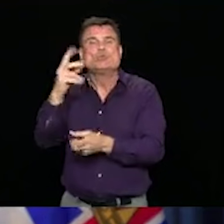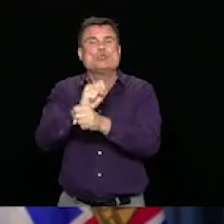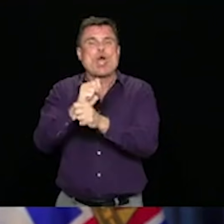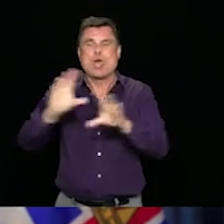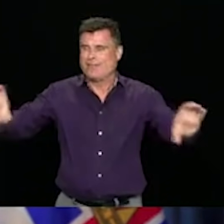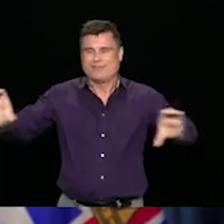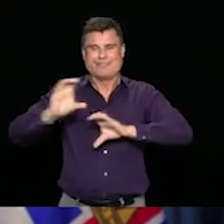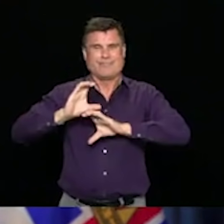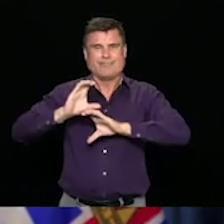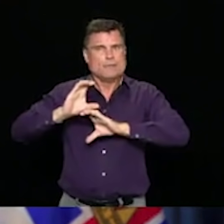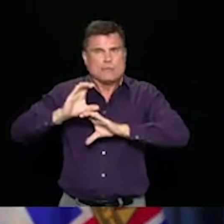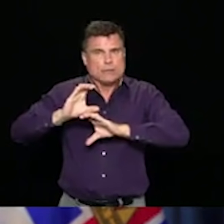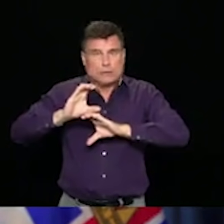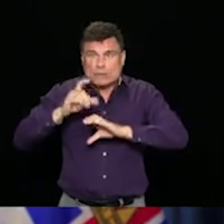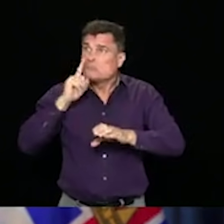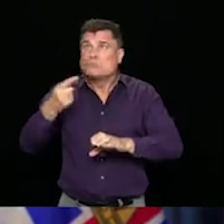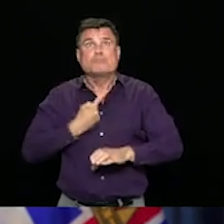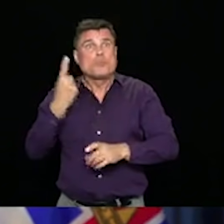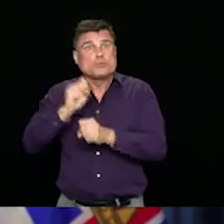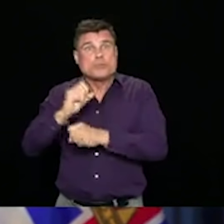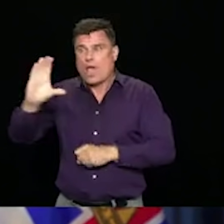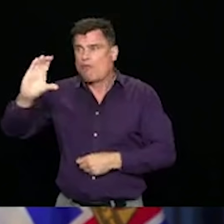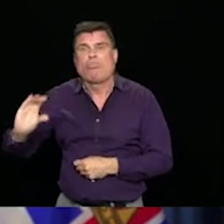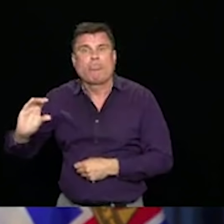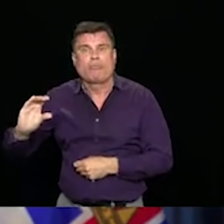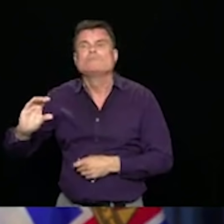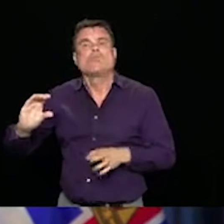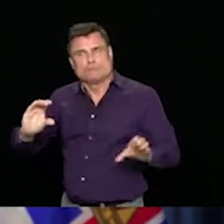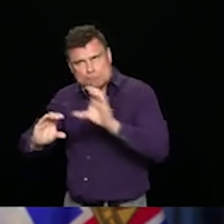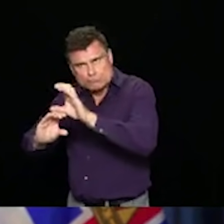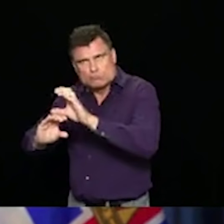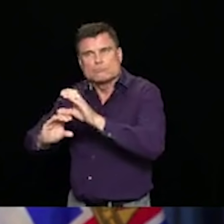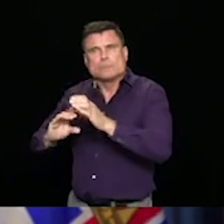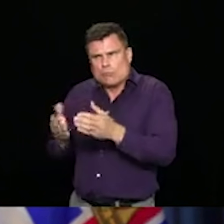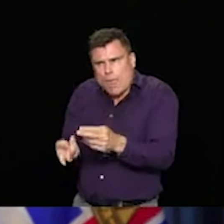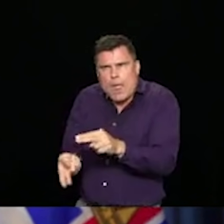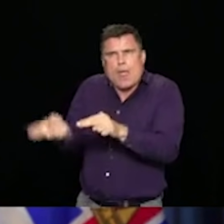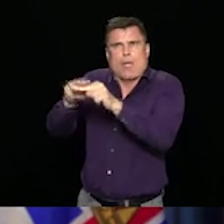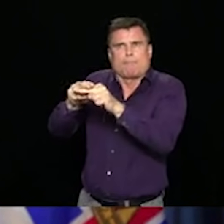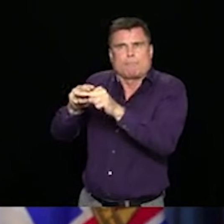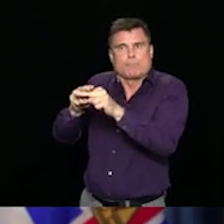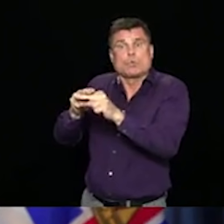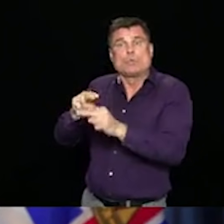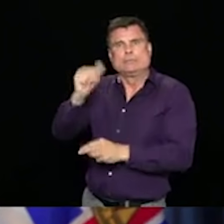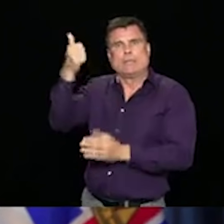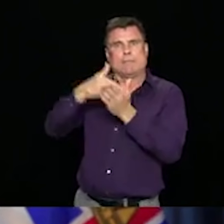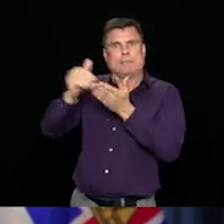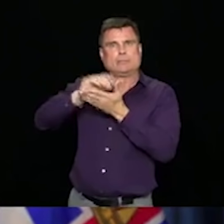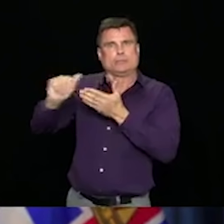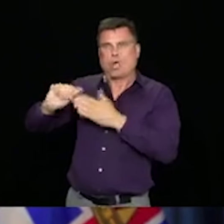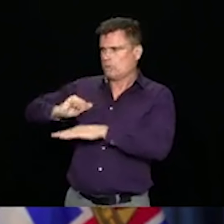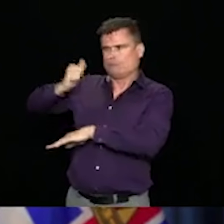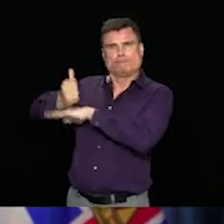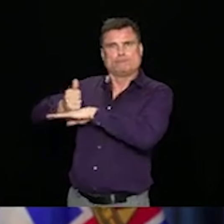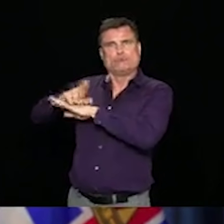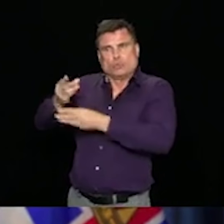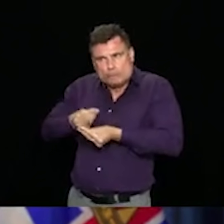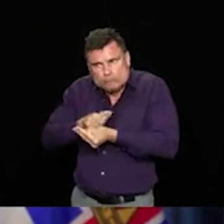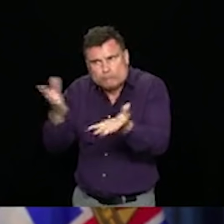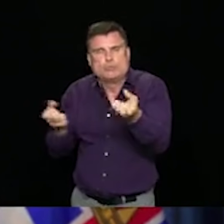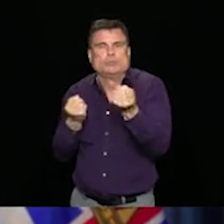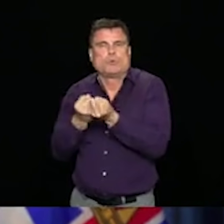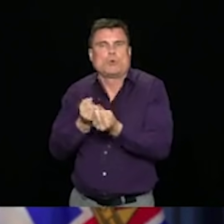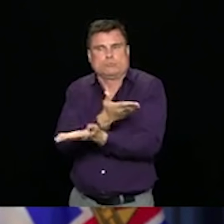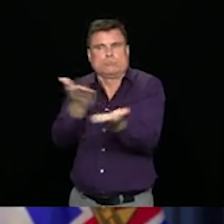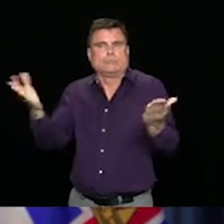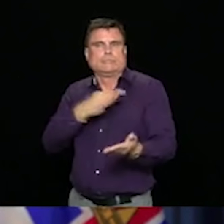in the process, to start to address gaps in the system. And of course, the move to increase care standards that started